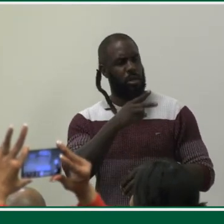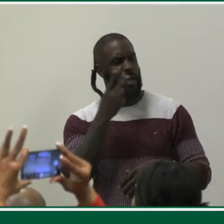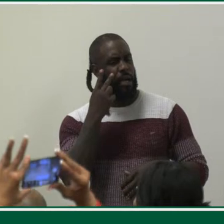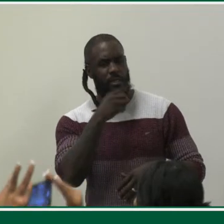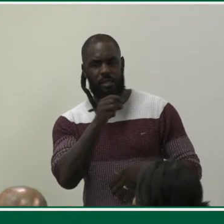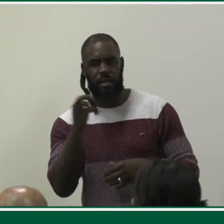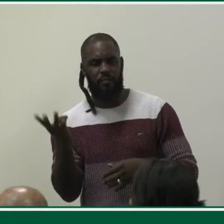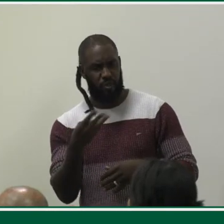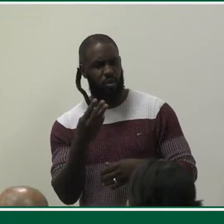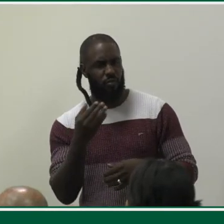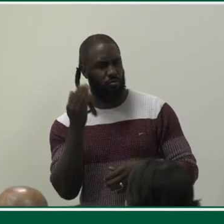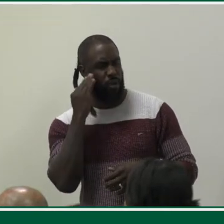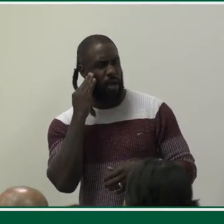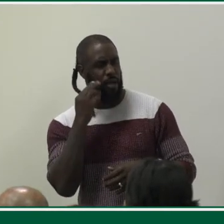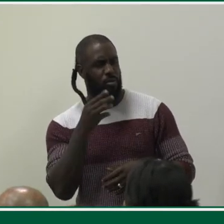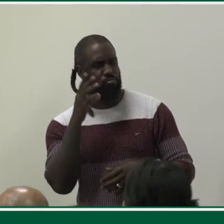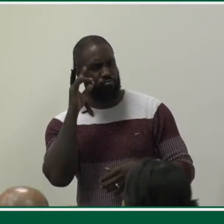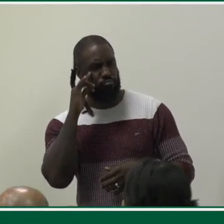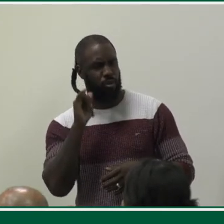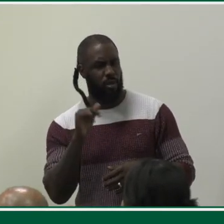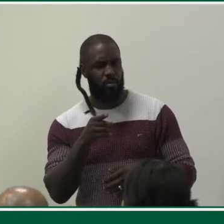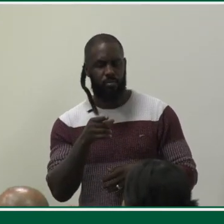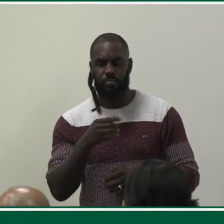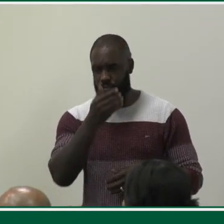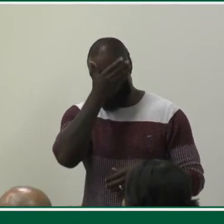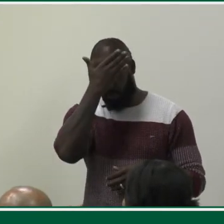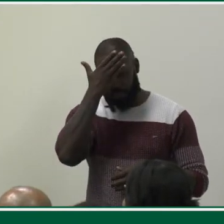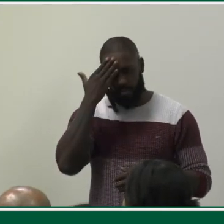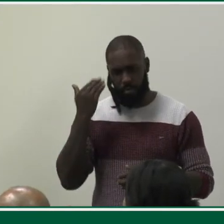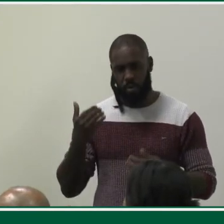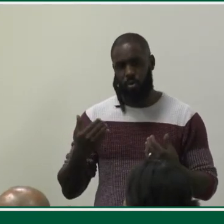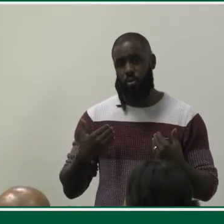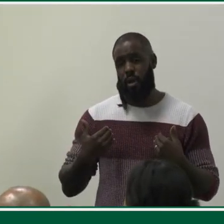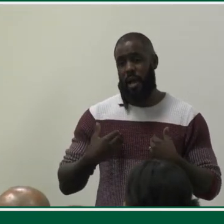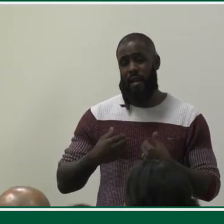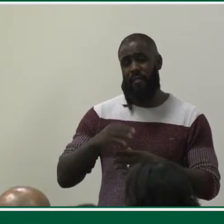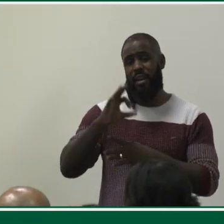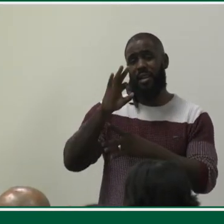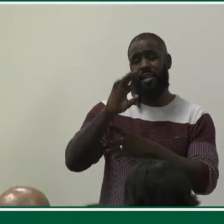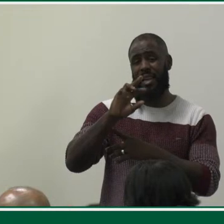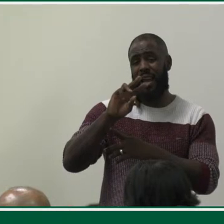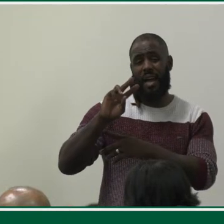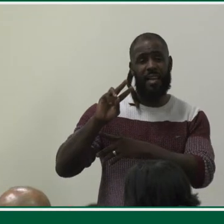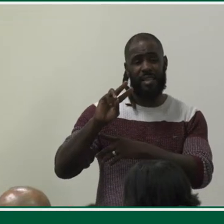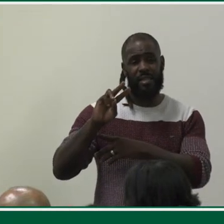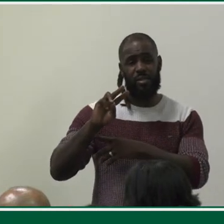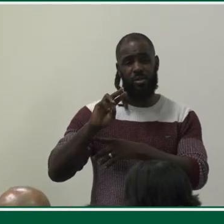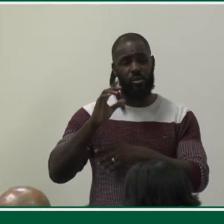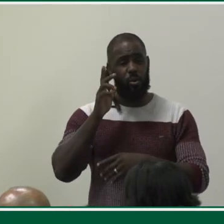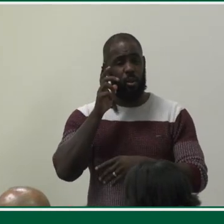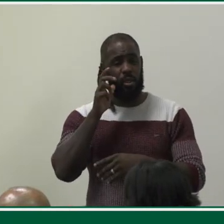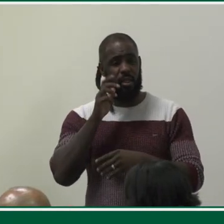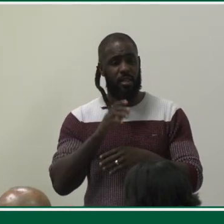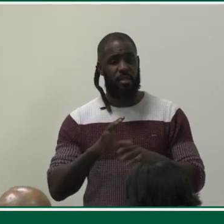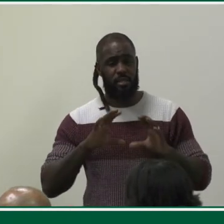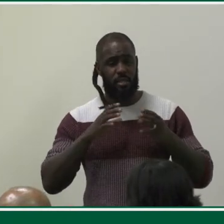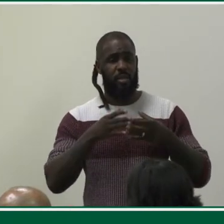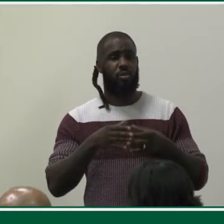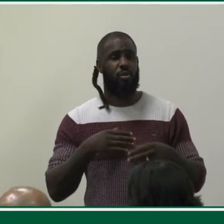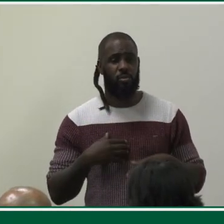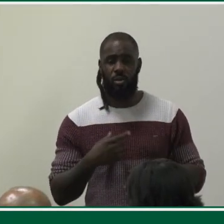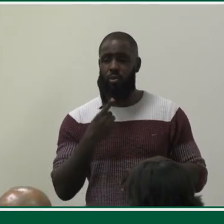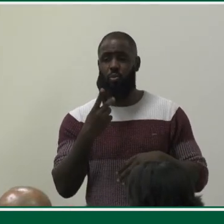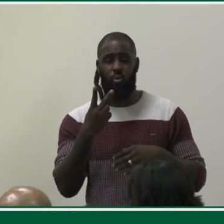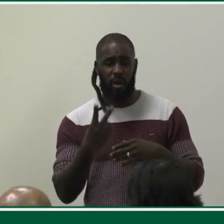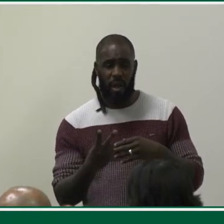this audience. And basically we did 92 listening sessions, an hour and 15 minutes each. It was